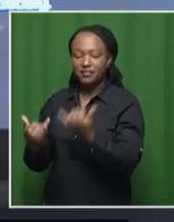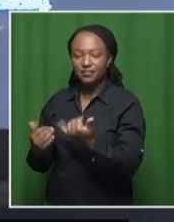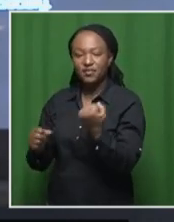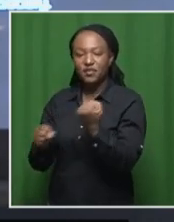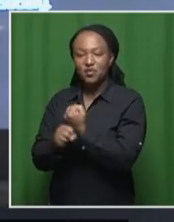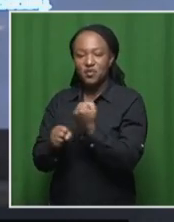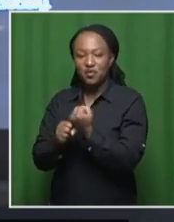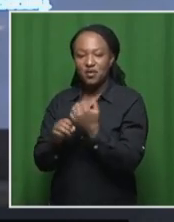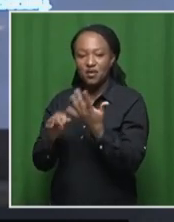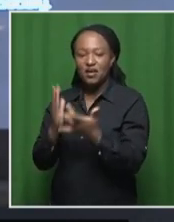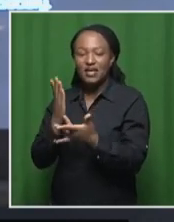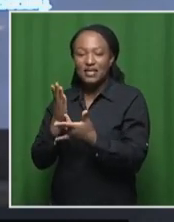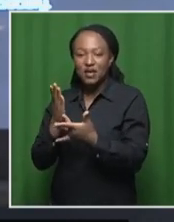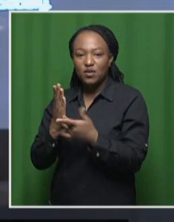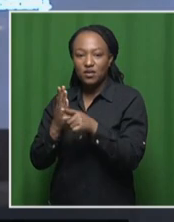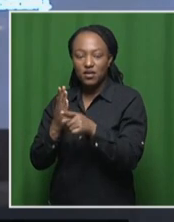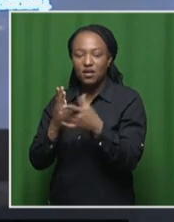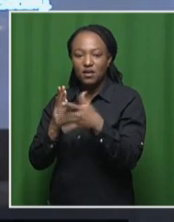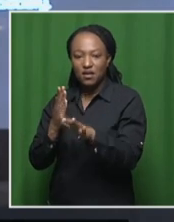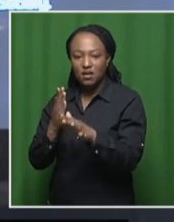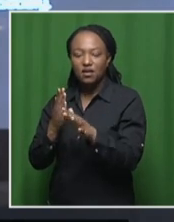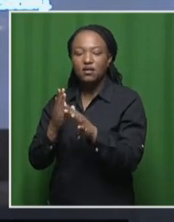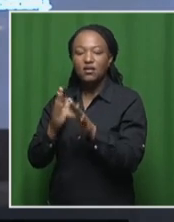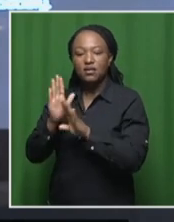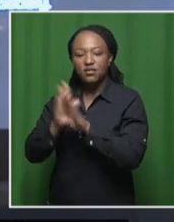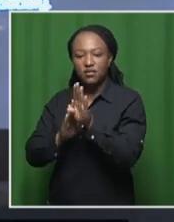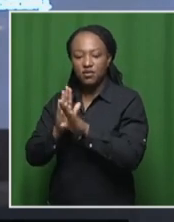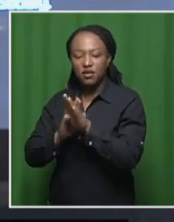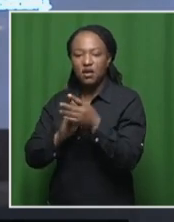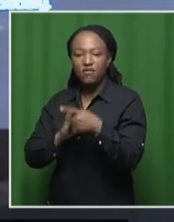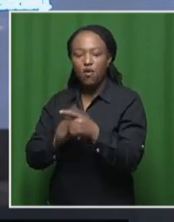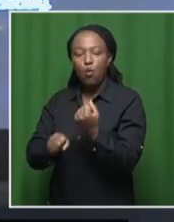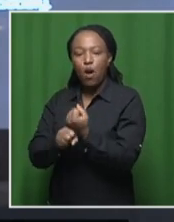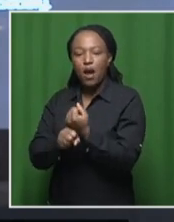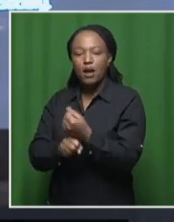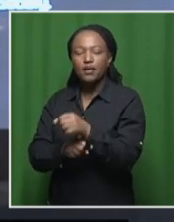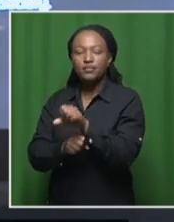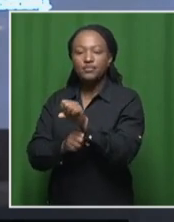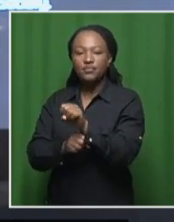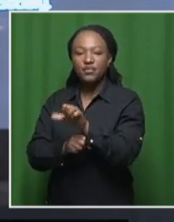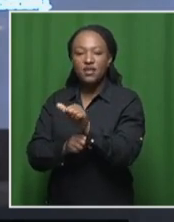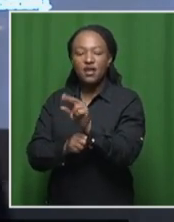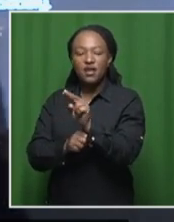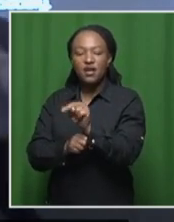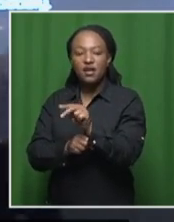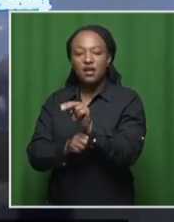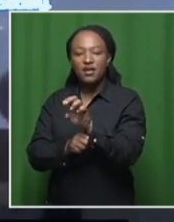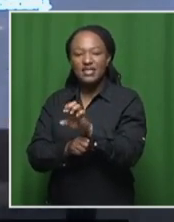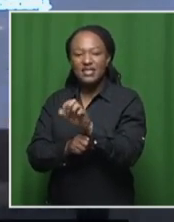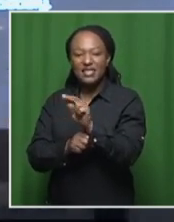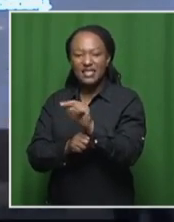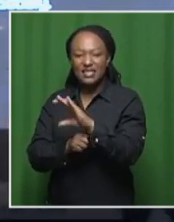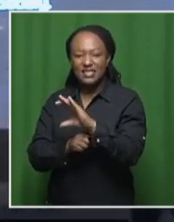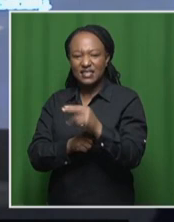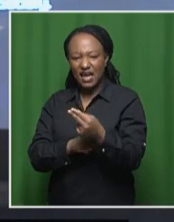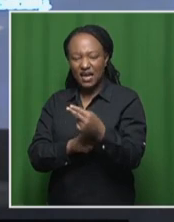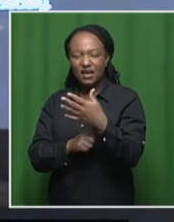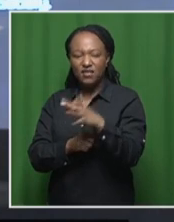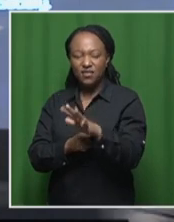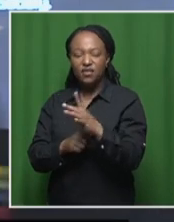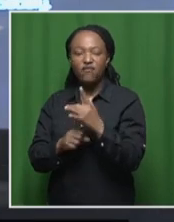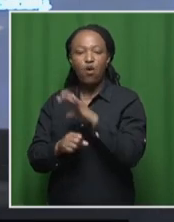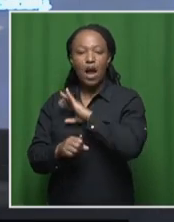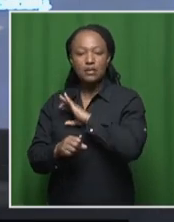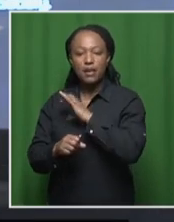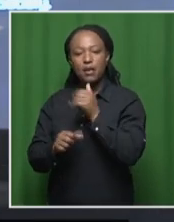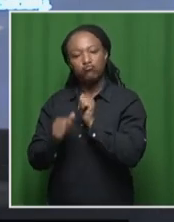the latest technological developments in the work of Sentech to ensure that you fulfill your mandate and ensure a better customer